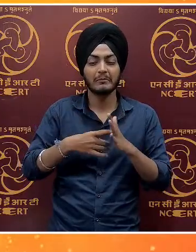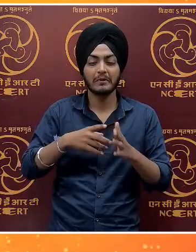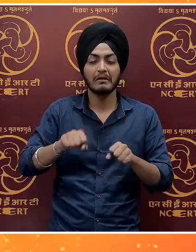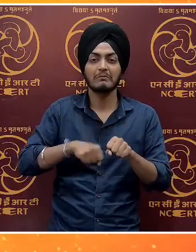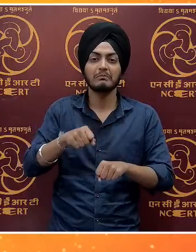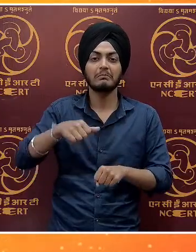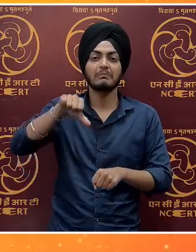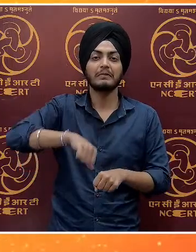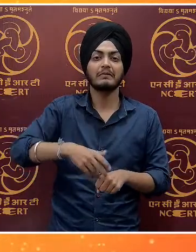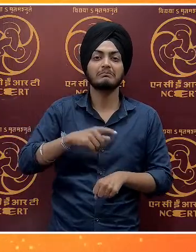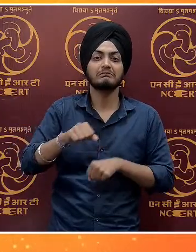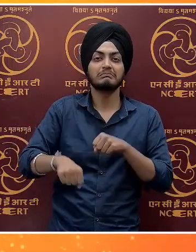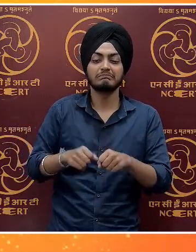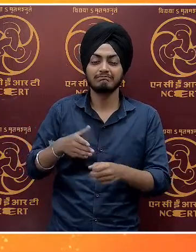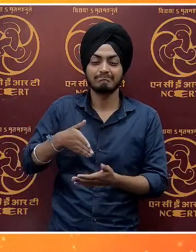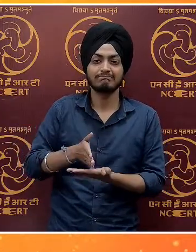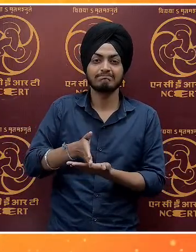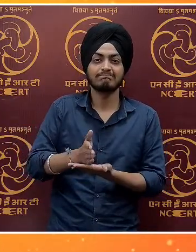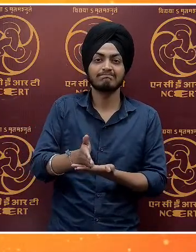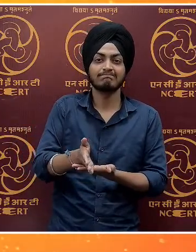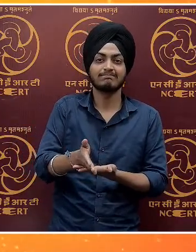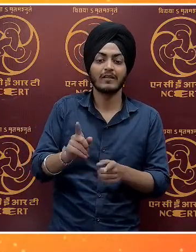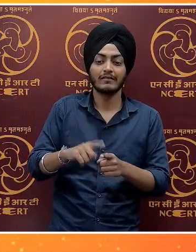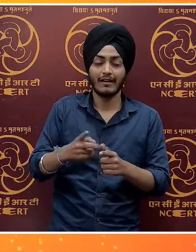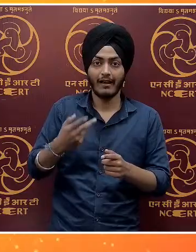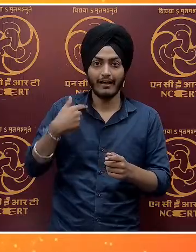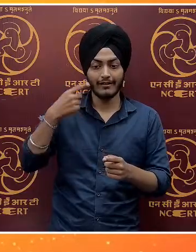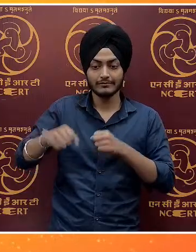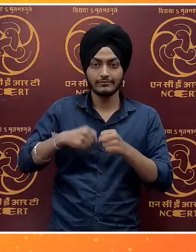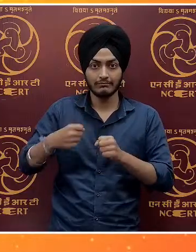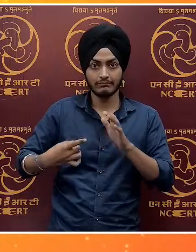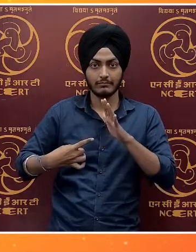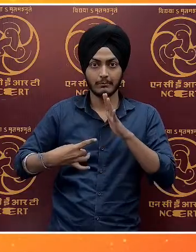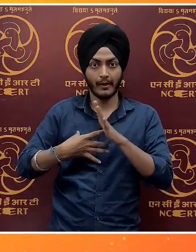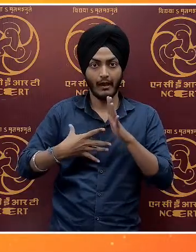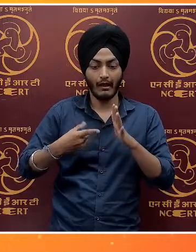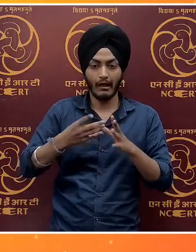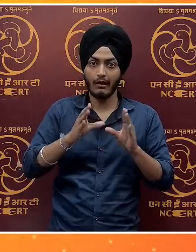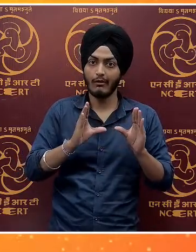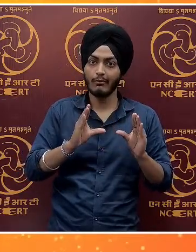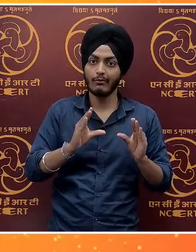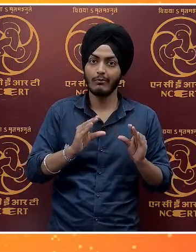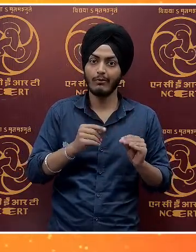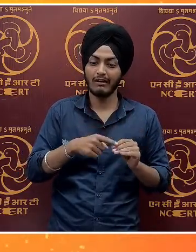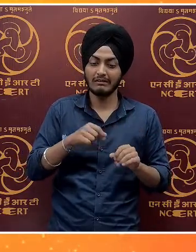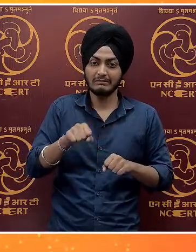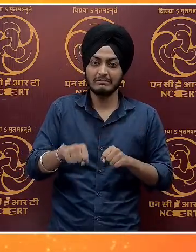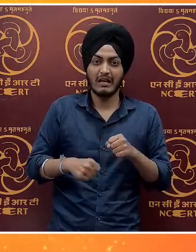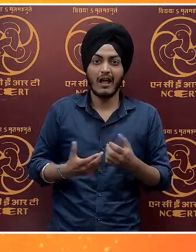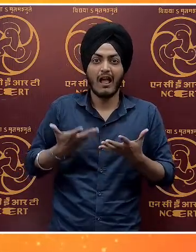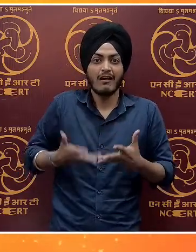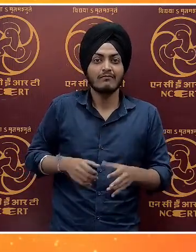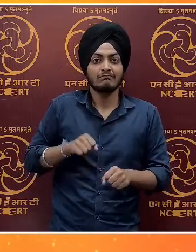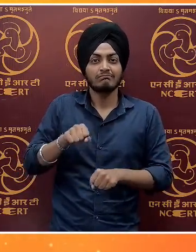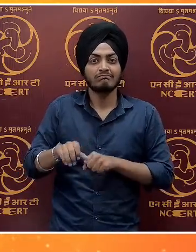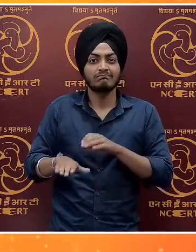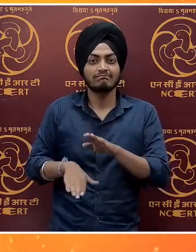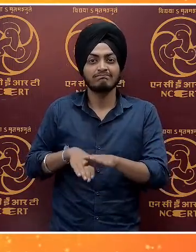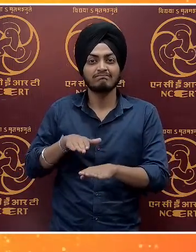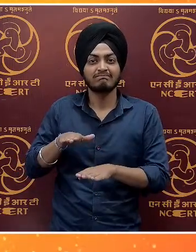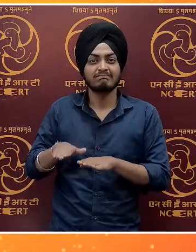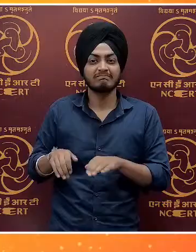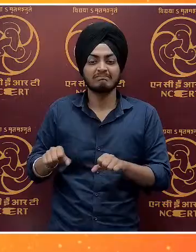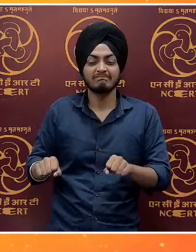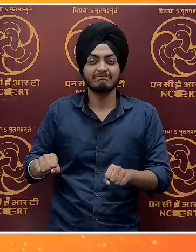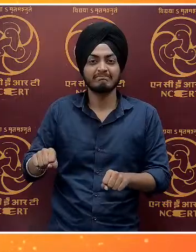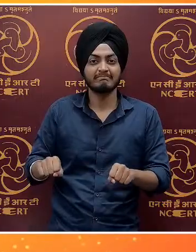it when it's get punctured, there is no air. There is no air. It makes it difficult to ride the bicycle, and then